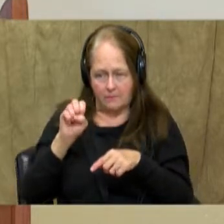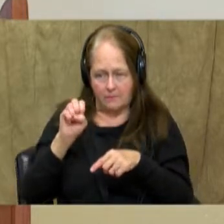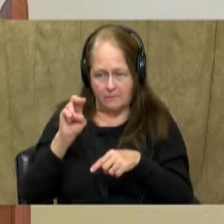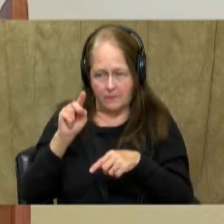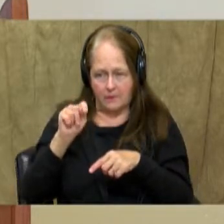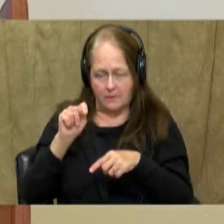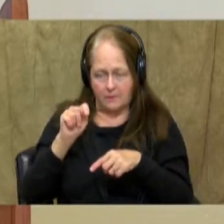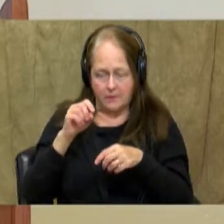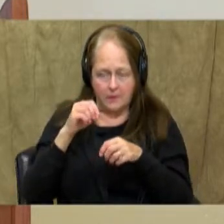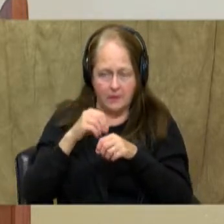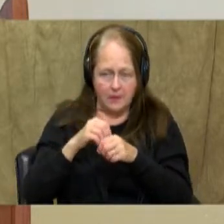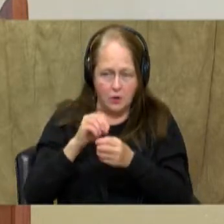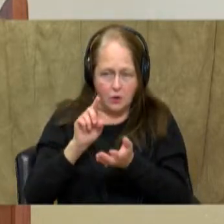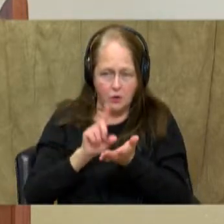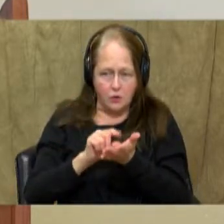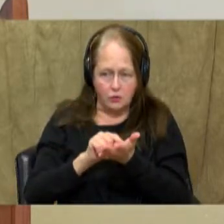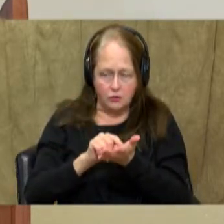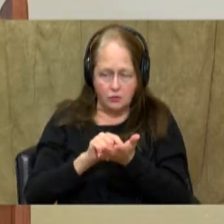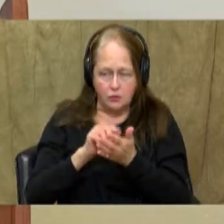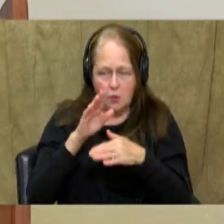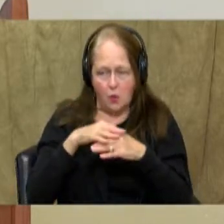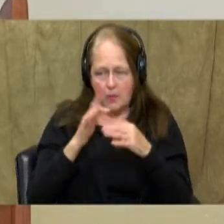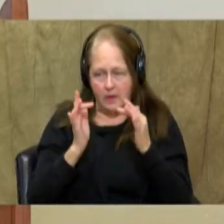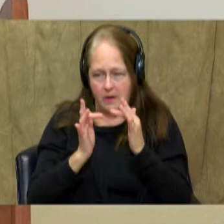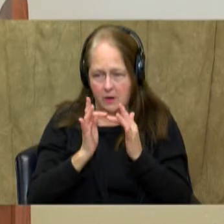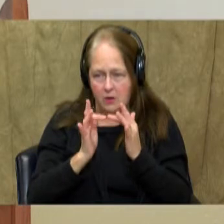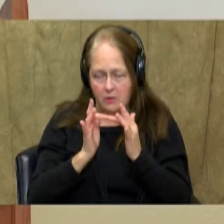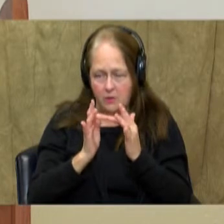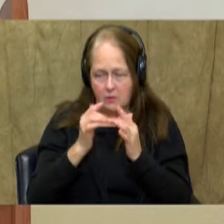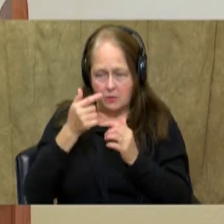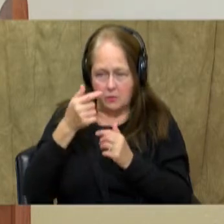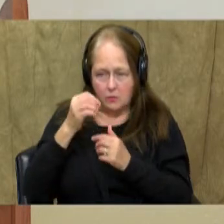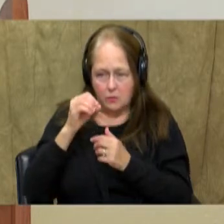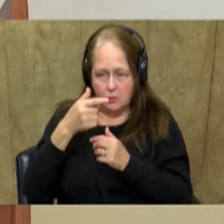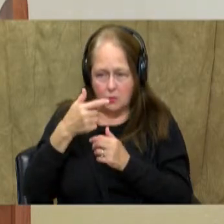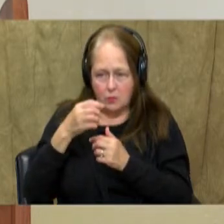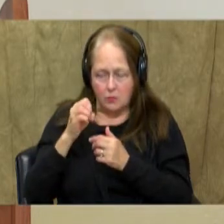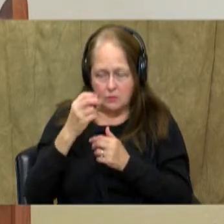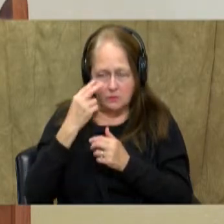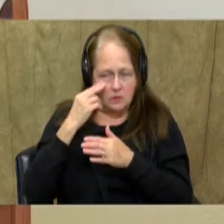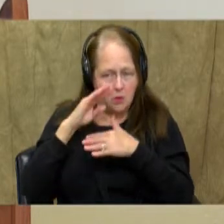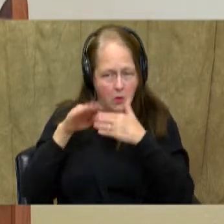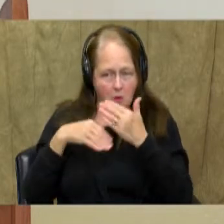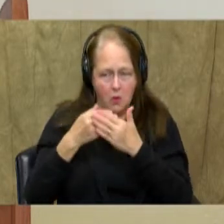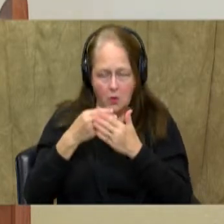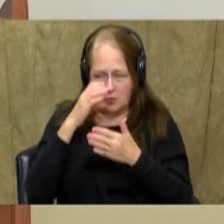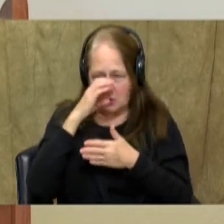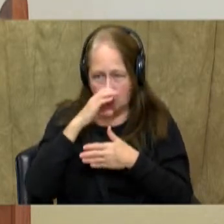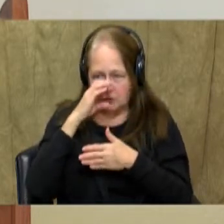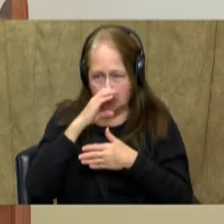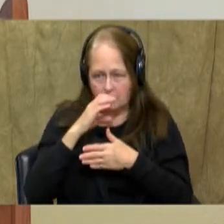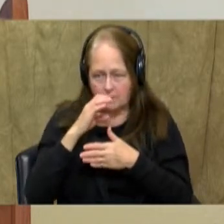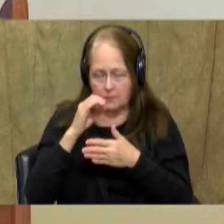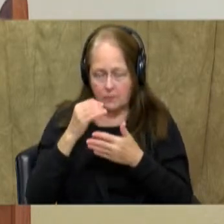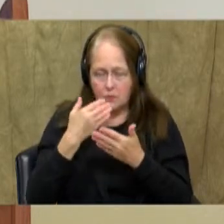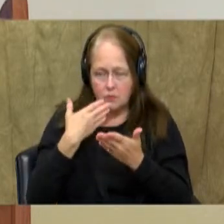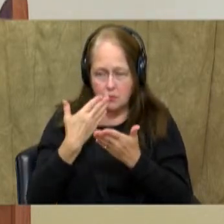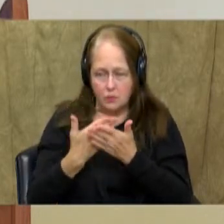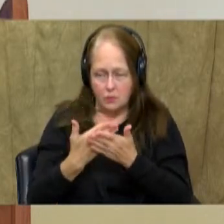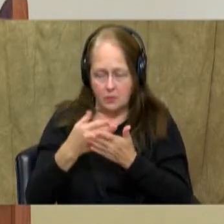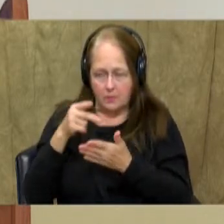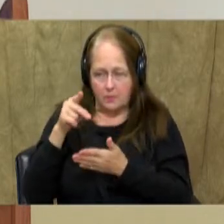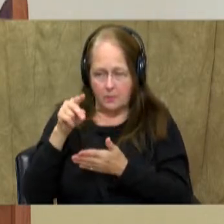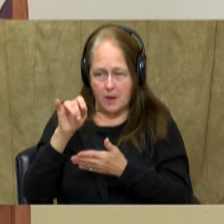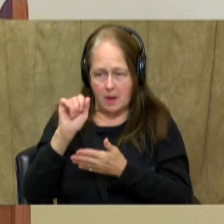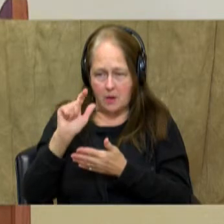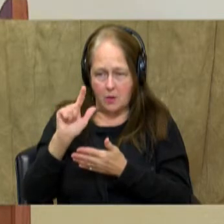in daily newspapers, or you can go online and Google them to see all kinds of cartoons. And a good political